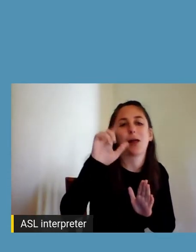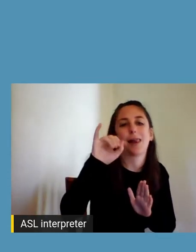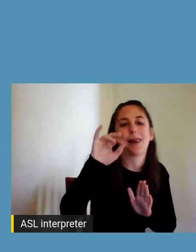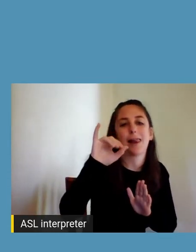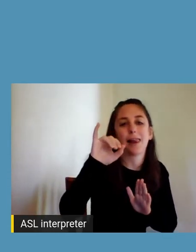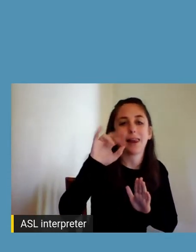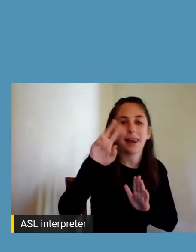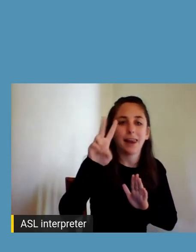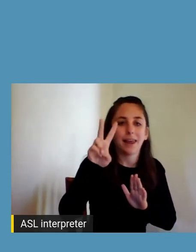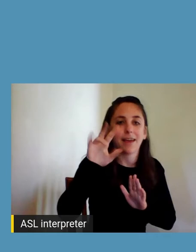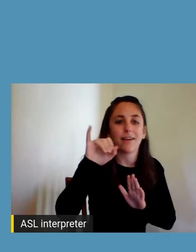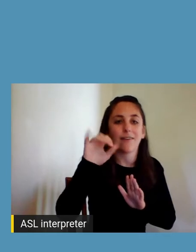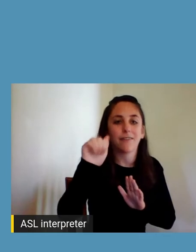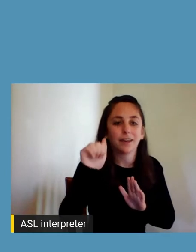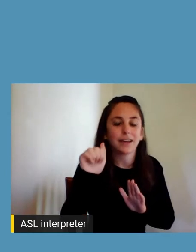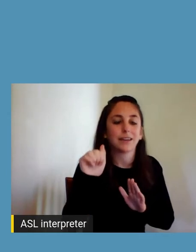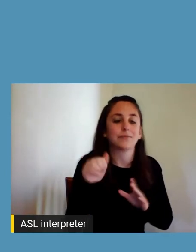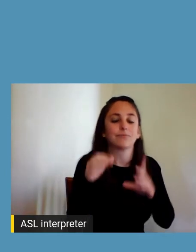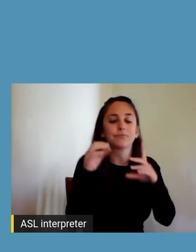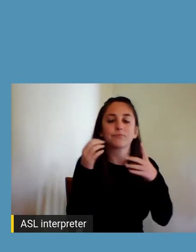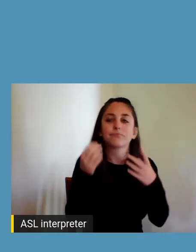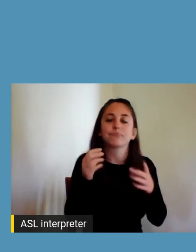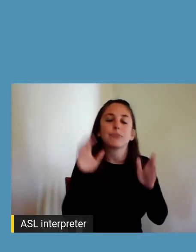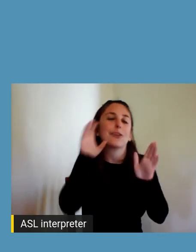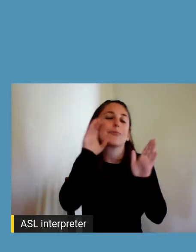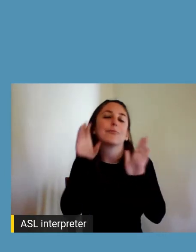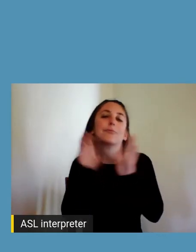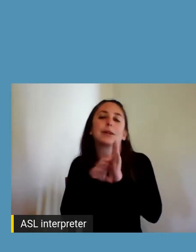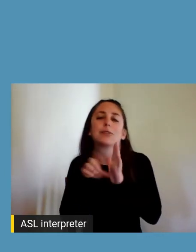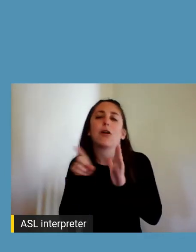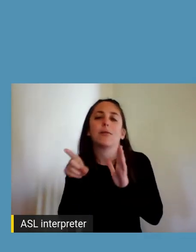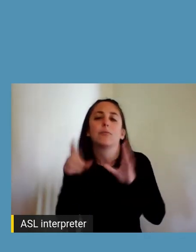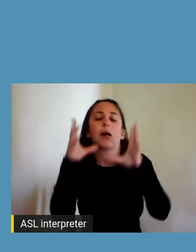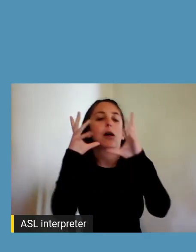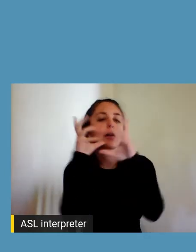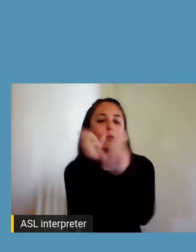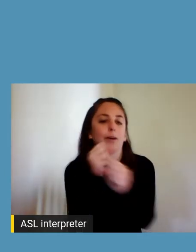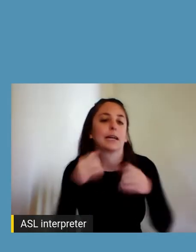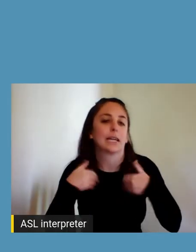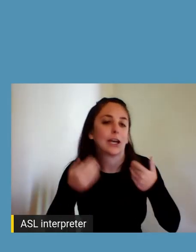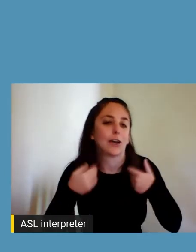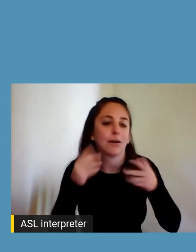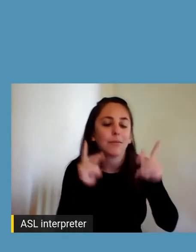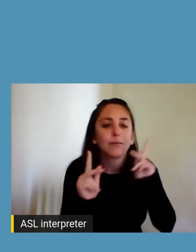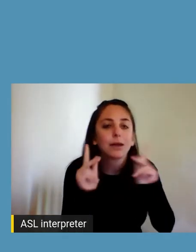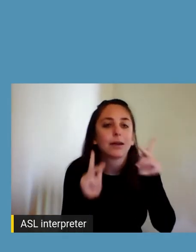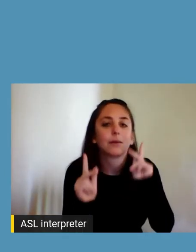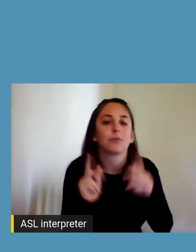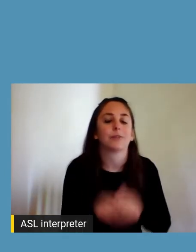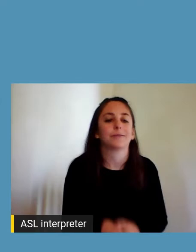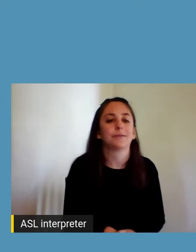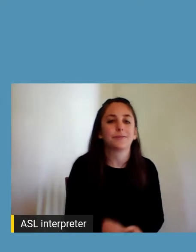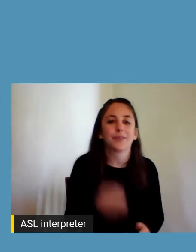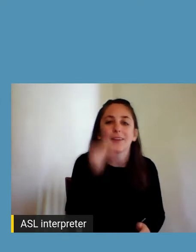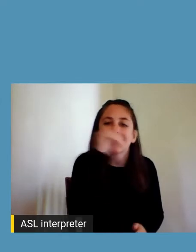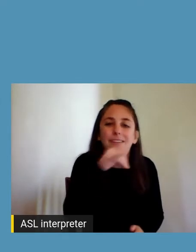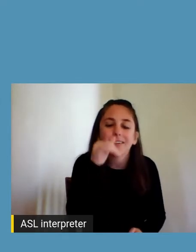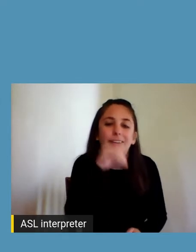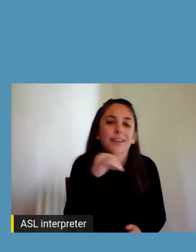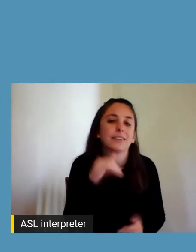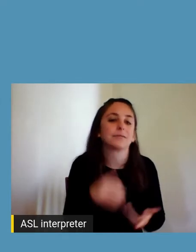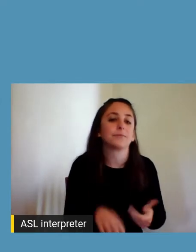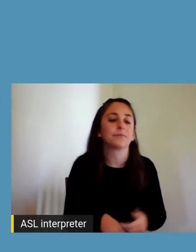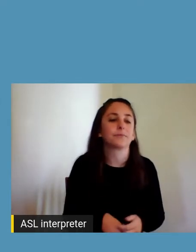of Olivia could be more intriguing for someone their age, and how it's also kind of silly that it would also have been a